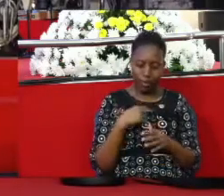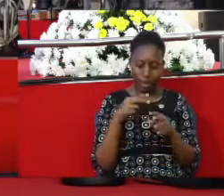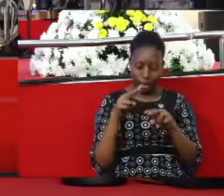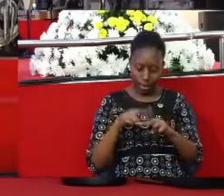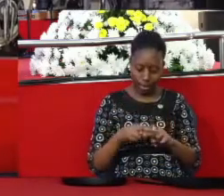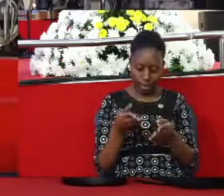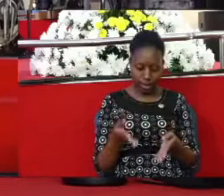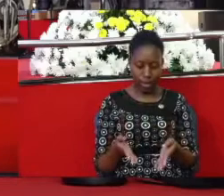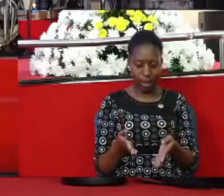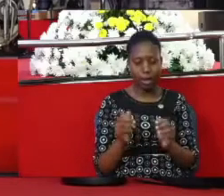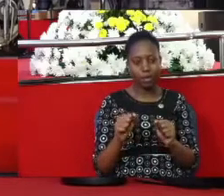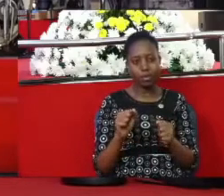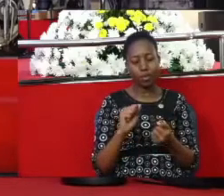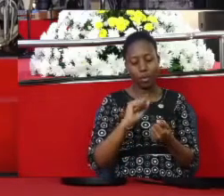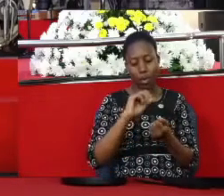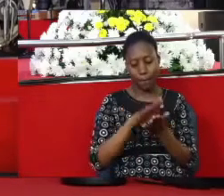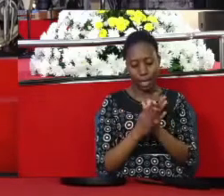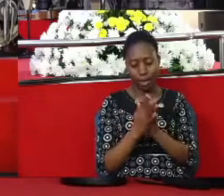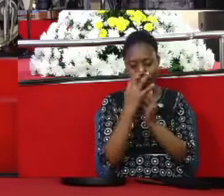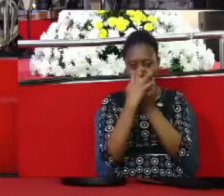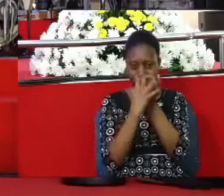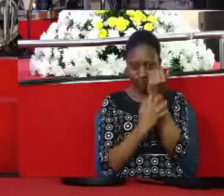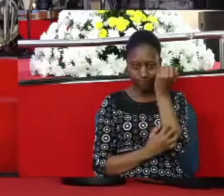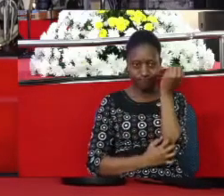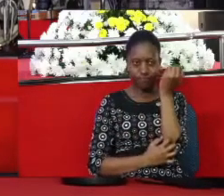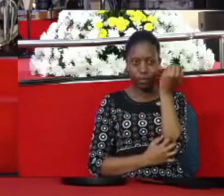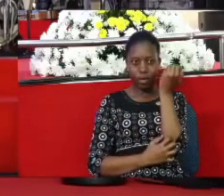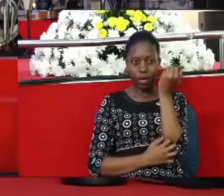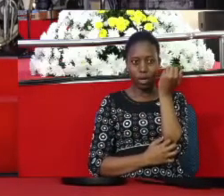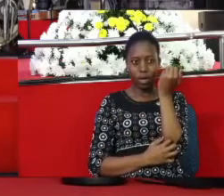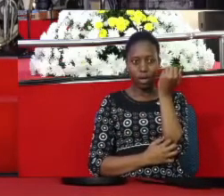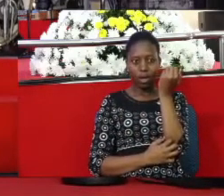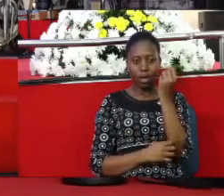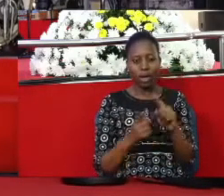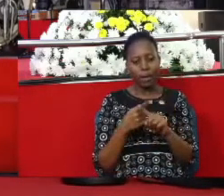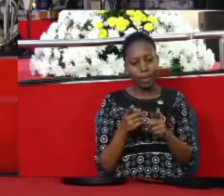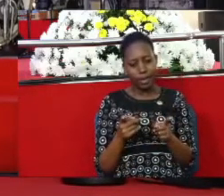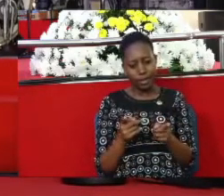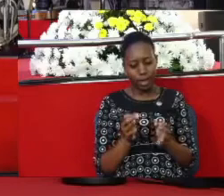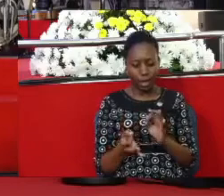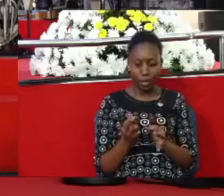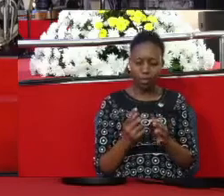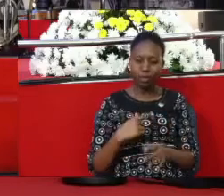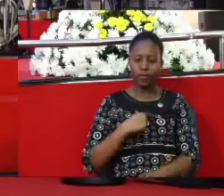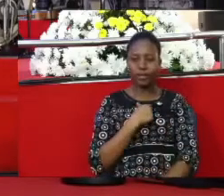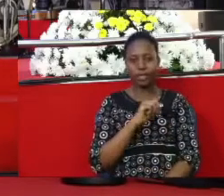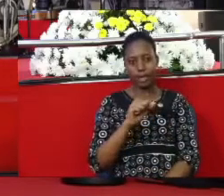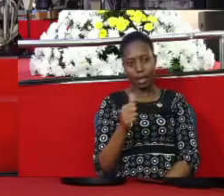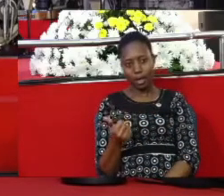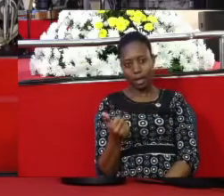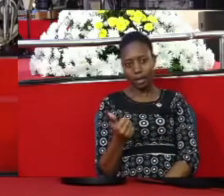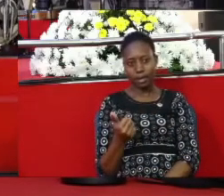hapa. Alafu akaambia, tukienda kule kwa ndugu zetu waliotutoa kwao kwa sababu tuko na ukoma. Hao ni kukufa